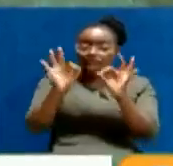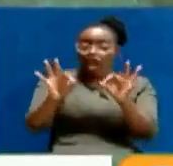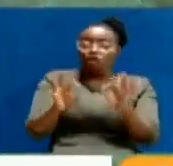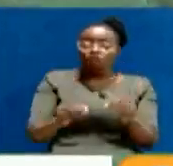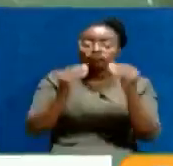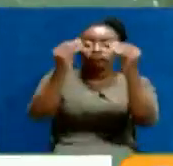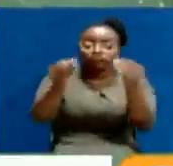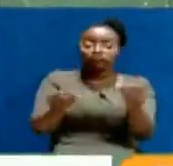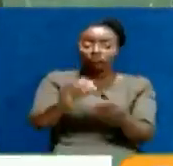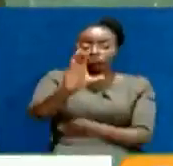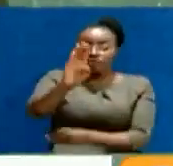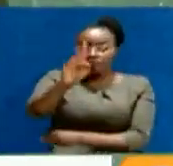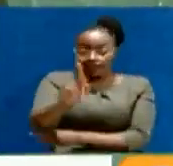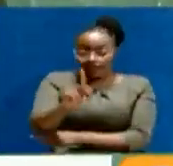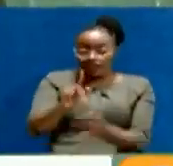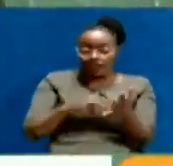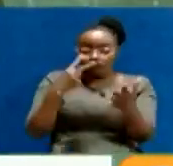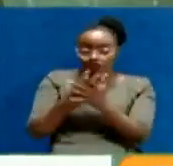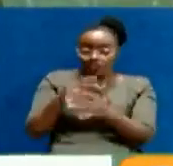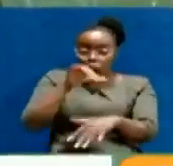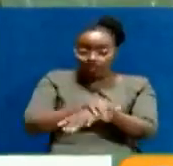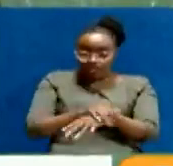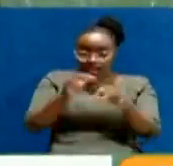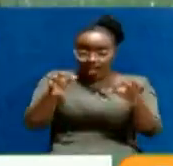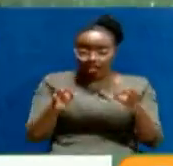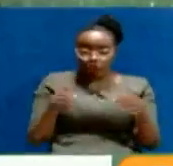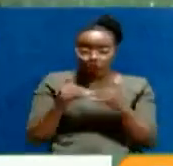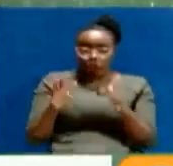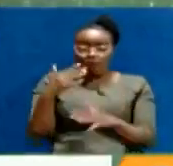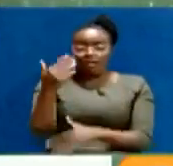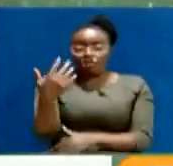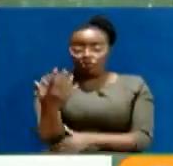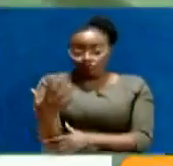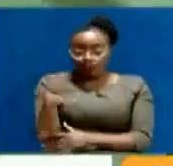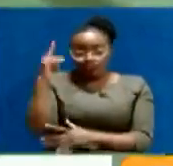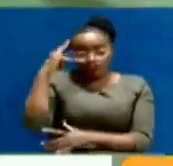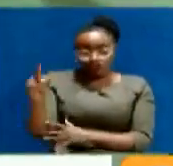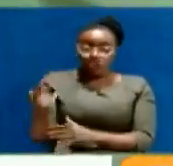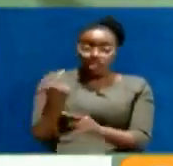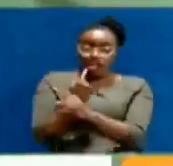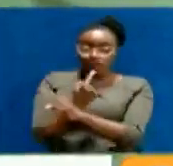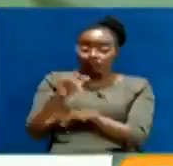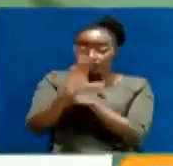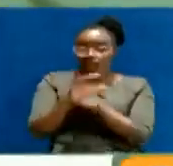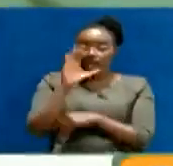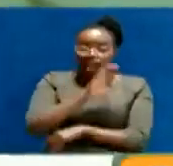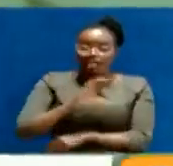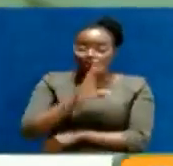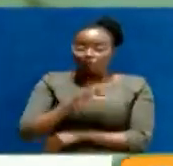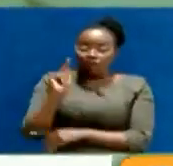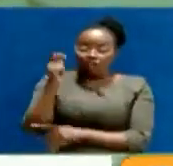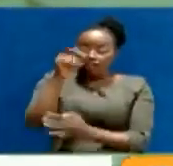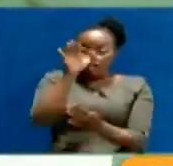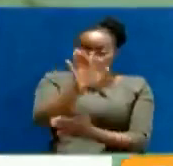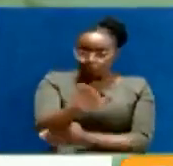returns submitted to CBK, and failure to obtain account opening documentation for a number of customers. Kenya